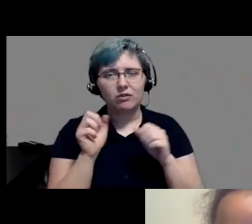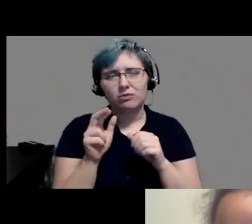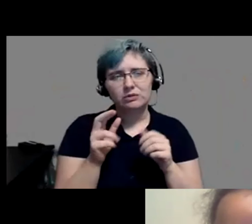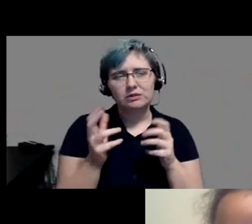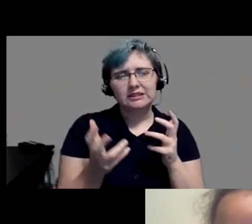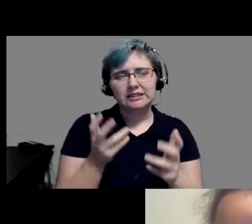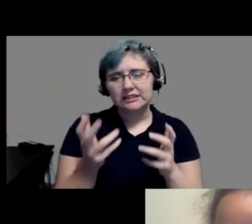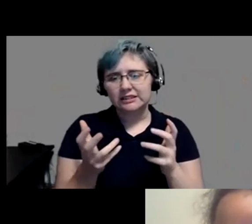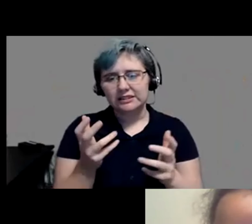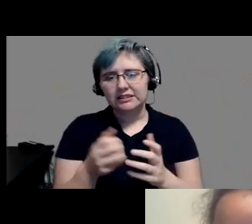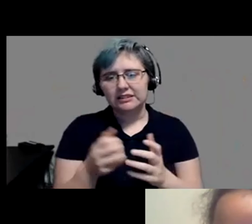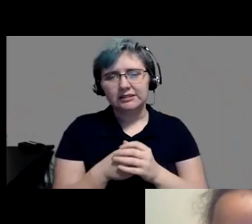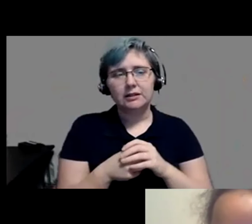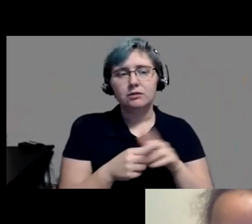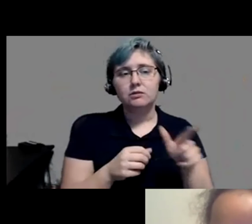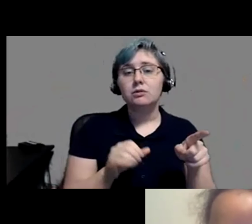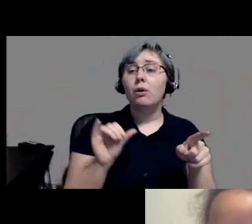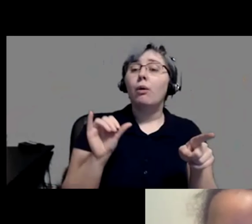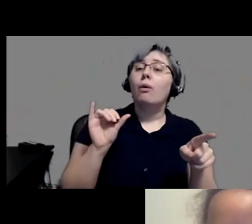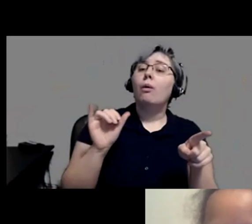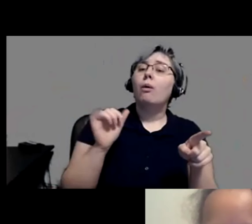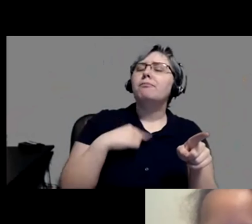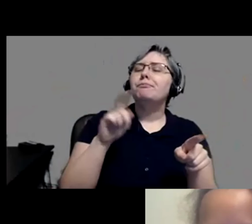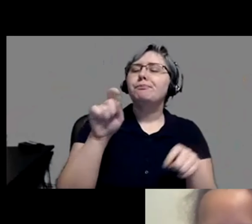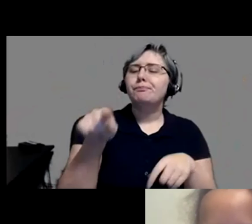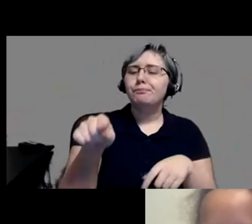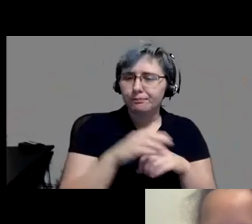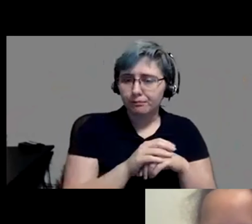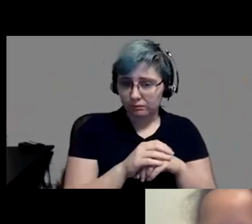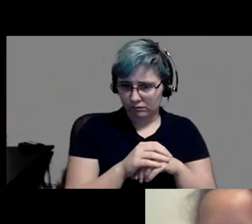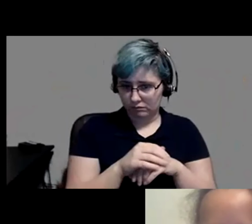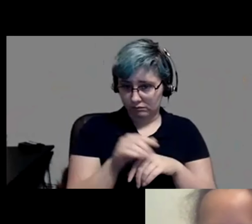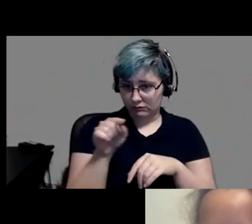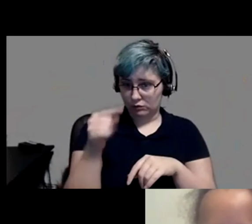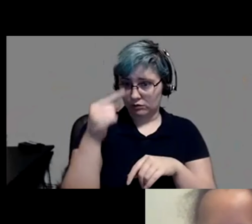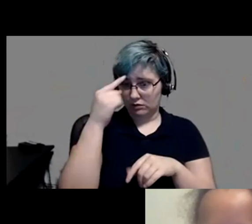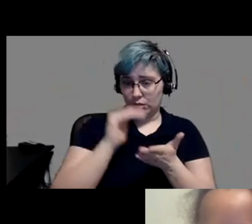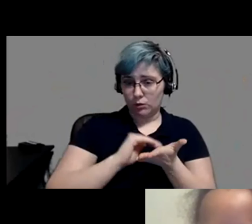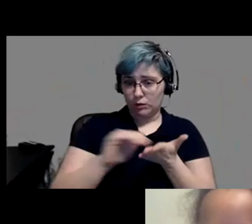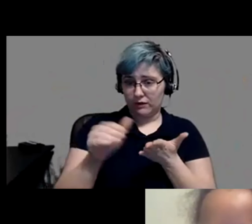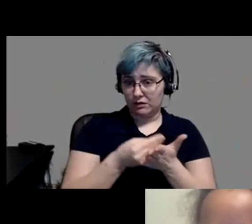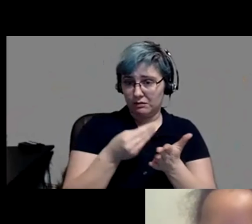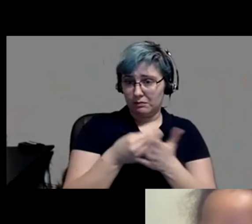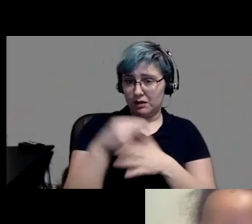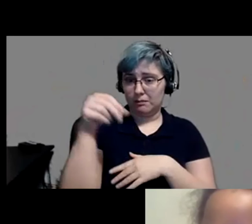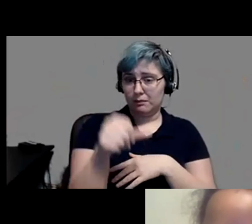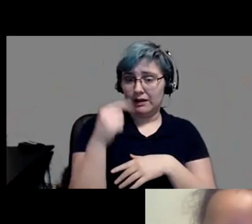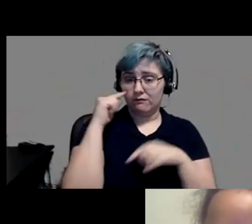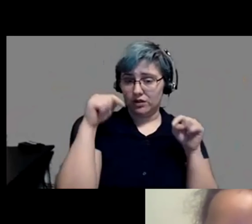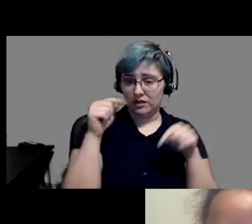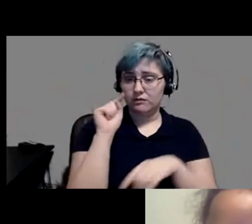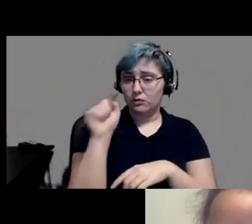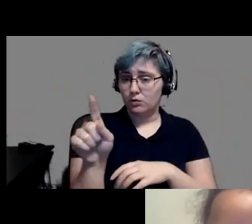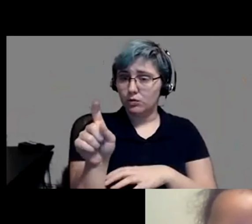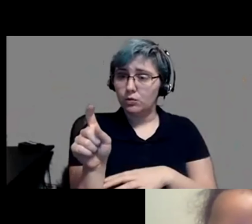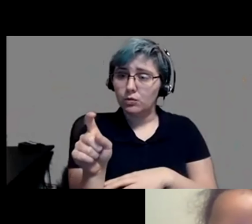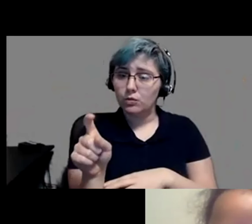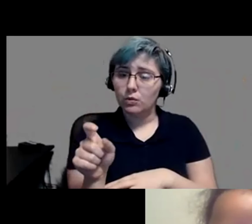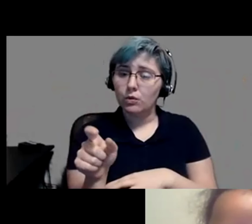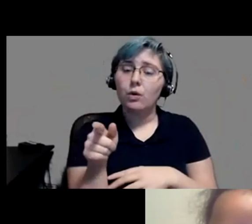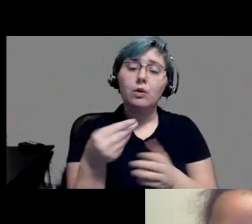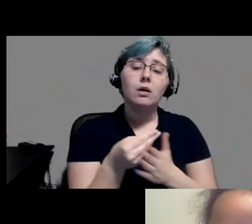And so, Well, let me ask this. Do you think waiver dollars would pay for this for you, Ashley, or would you be